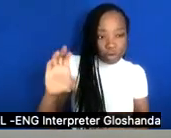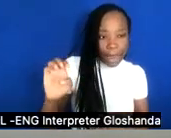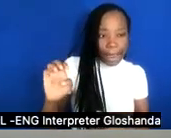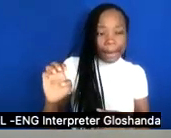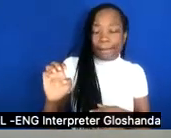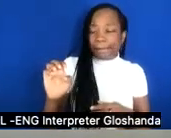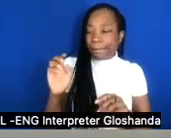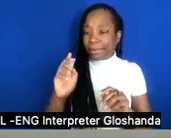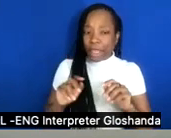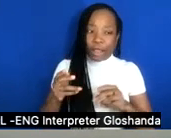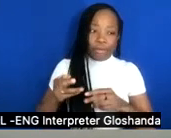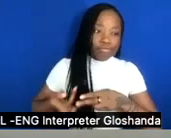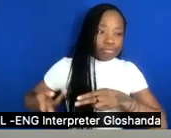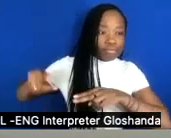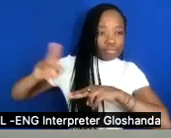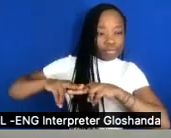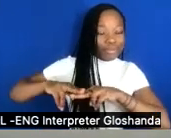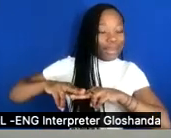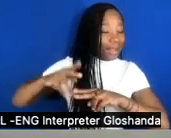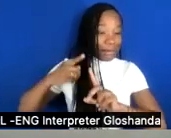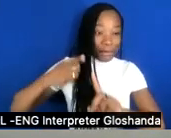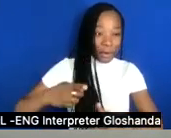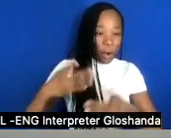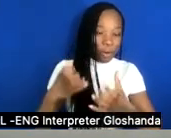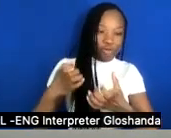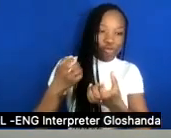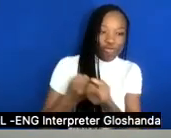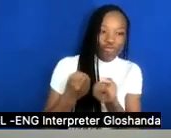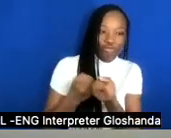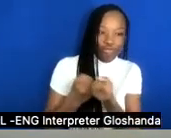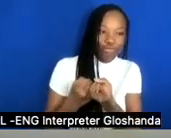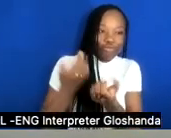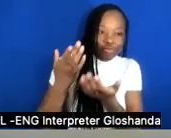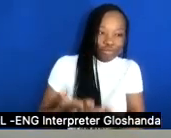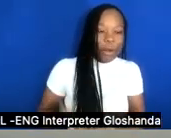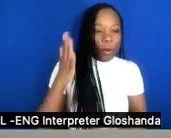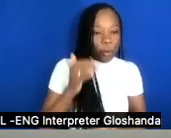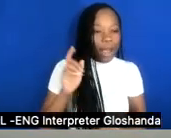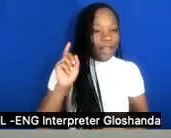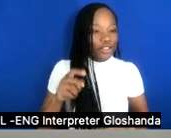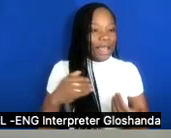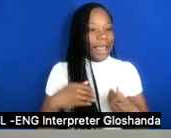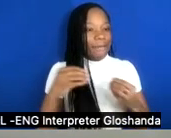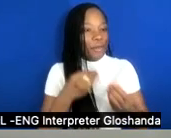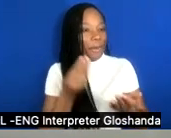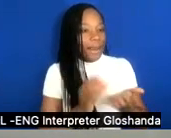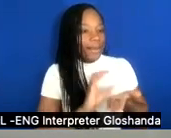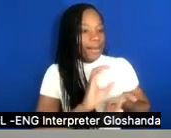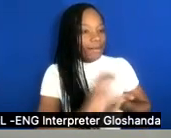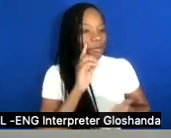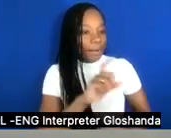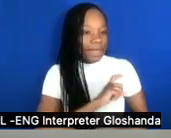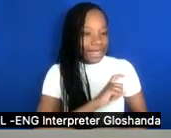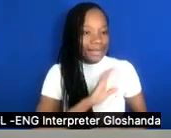that's often to justify police budgets in your community. And the action behind that is to buy more policing equipment. It's to